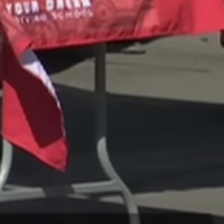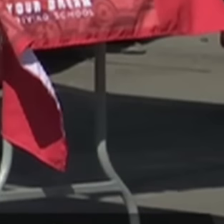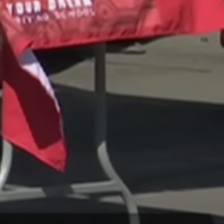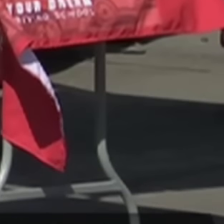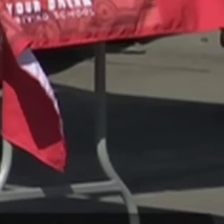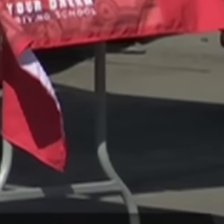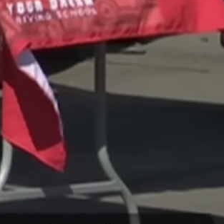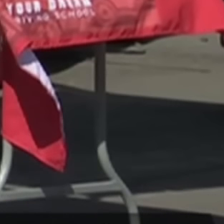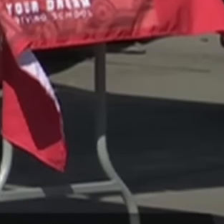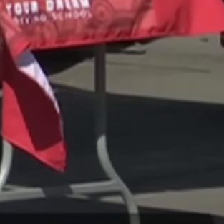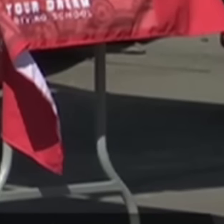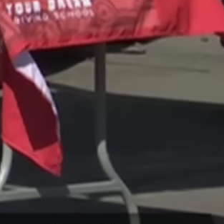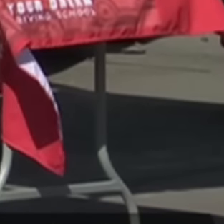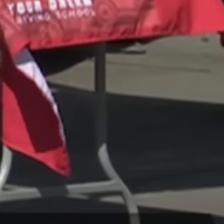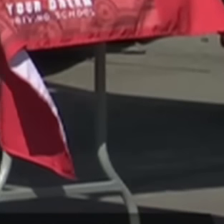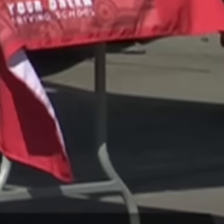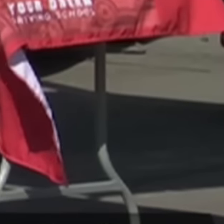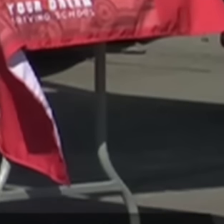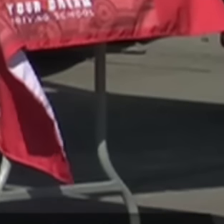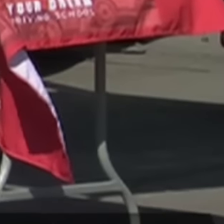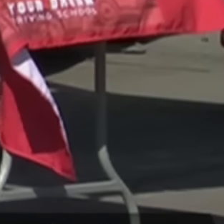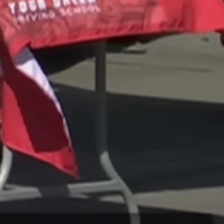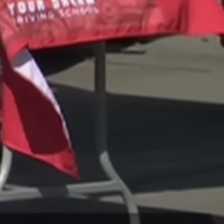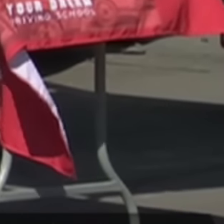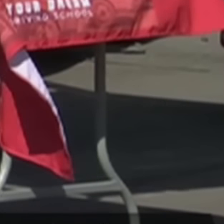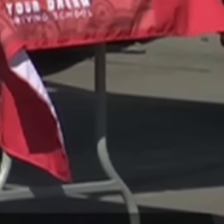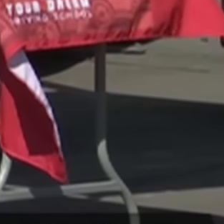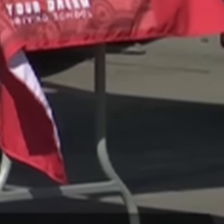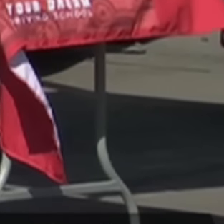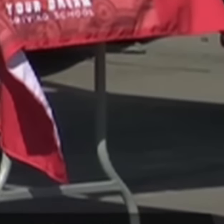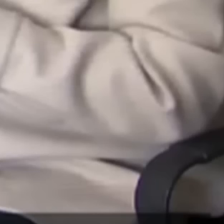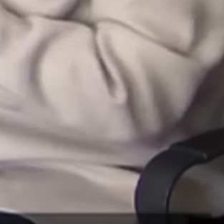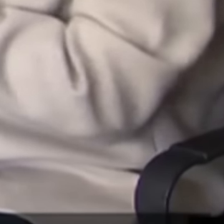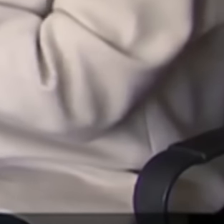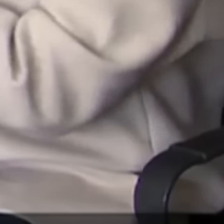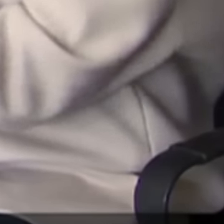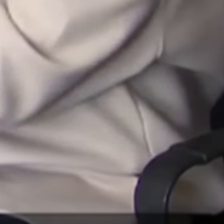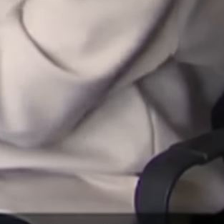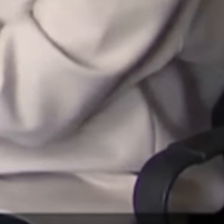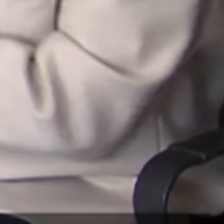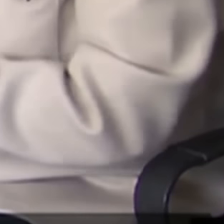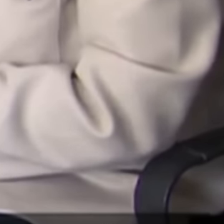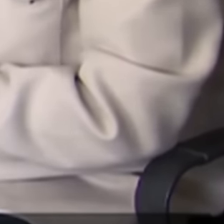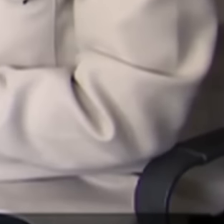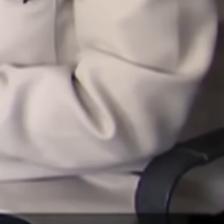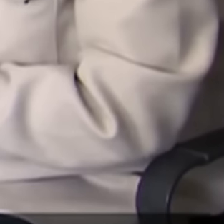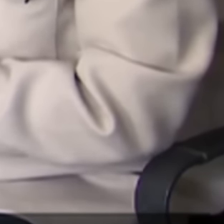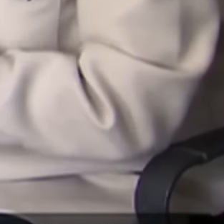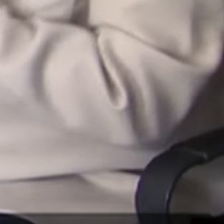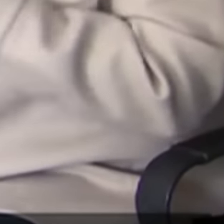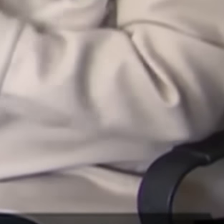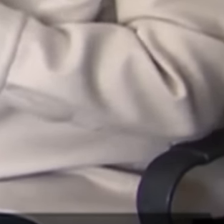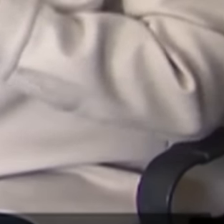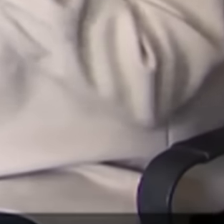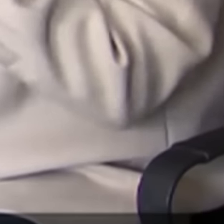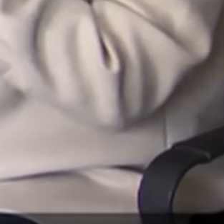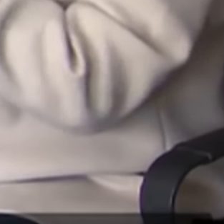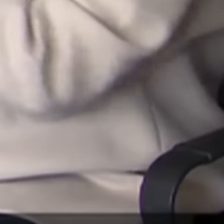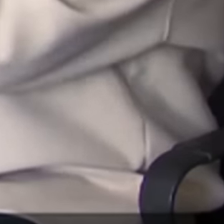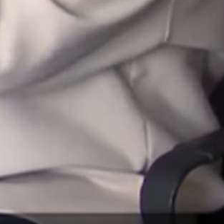train their people sign language so that they can be perfect, so that whenever they're going to have a person who's